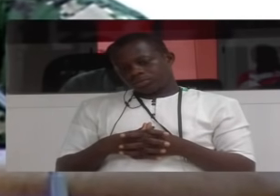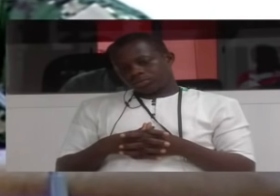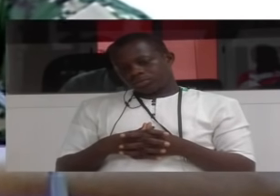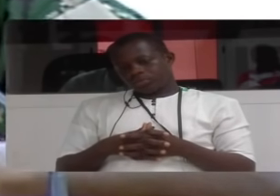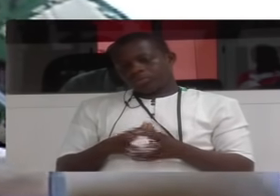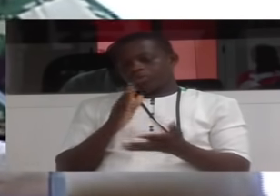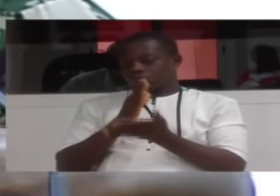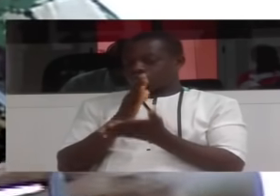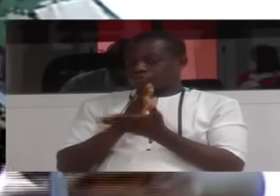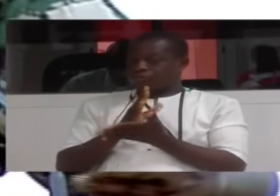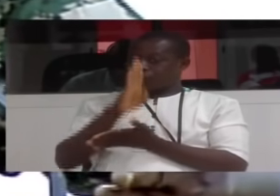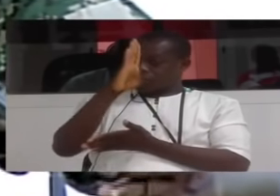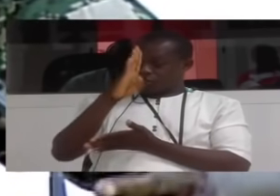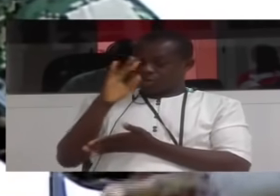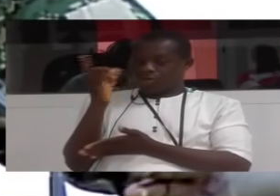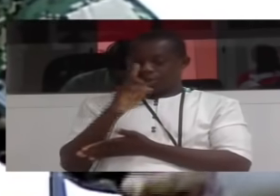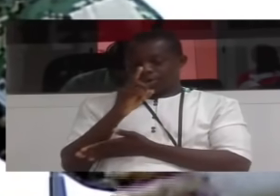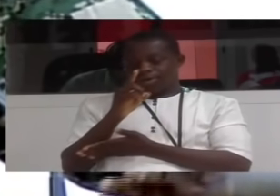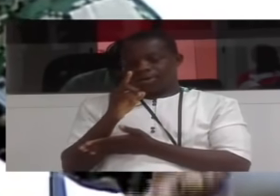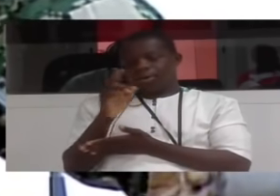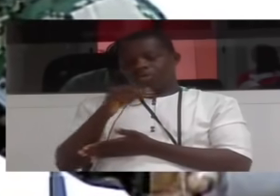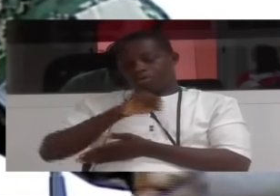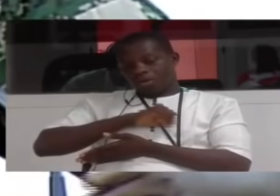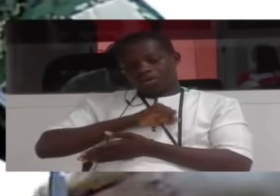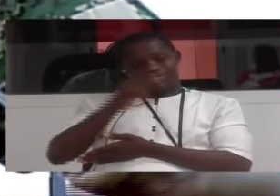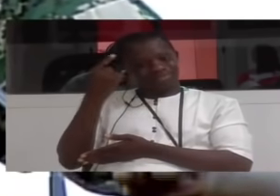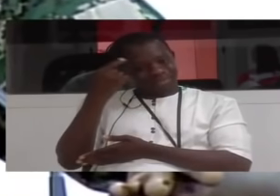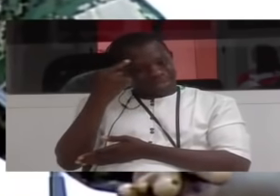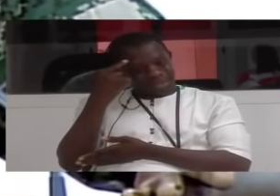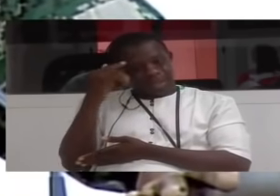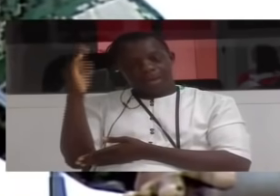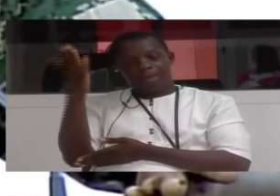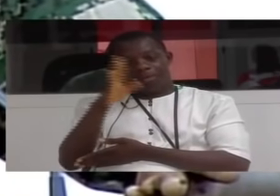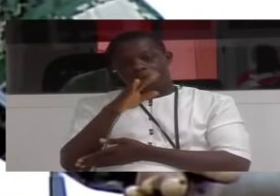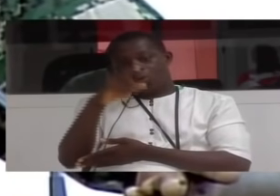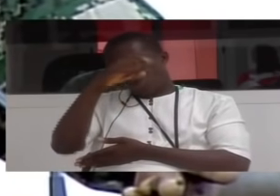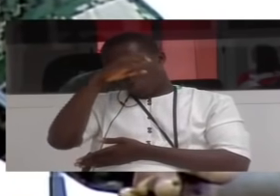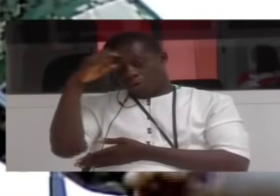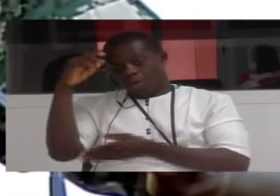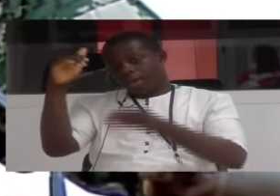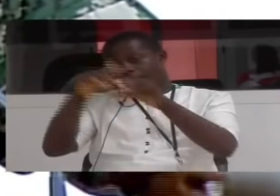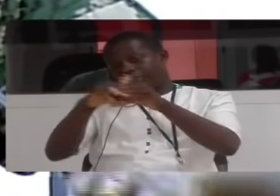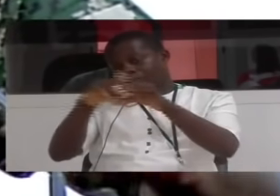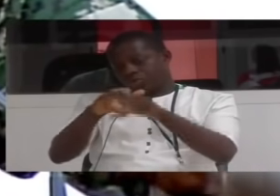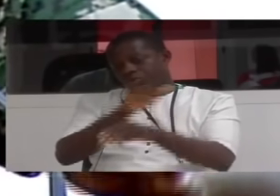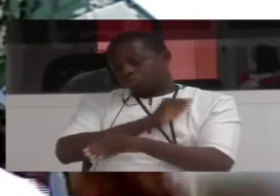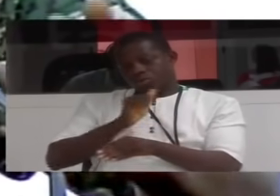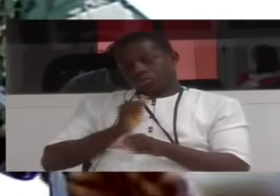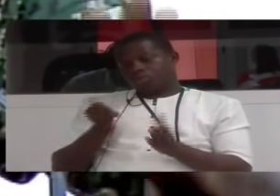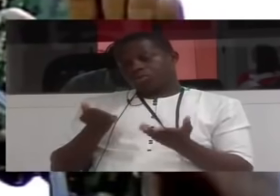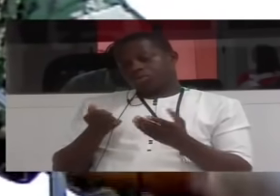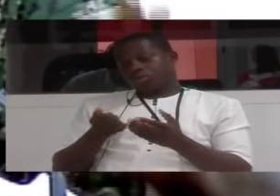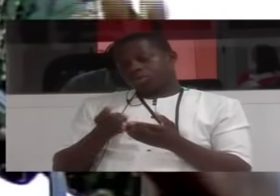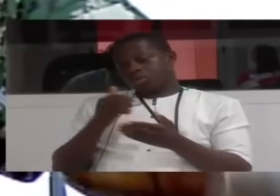wa deug yalla ci lima ci man ci suma yakar moy xagnal liggey ci liggey bu ñu da duggal la xawmu way xawma ndax